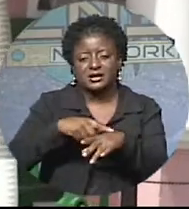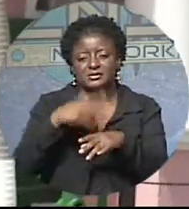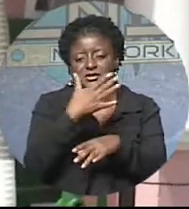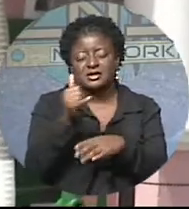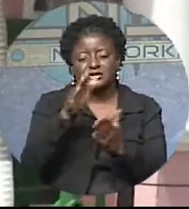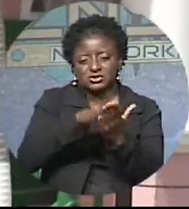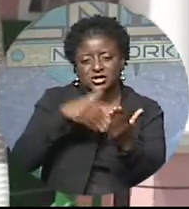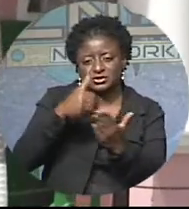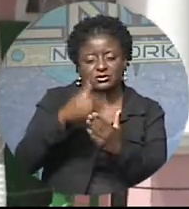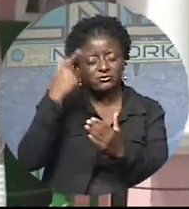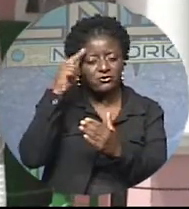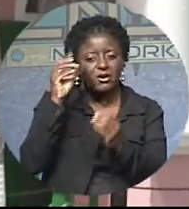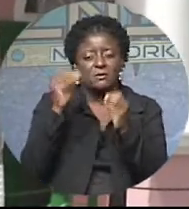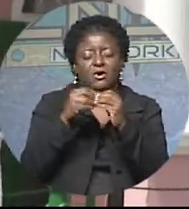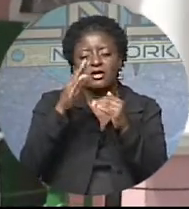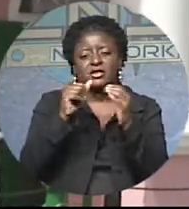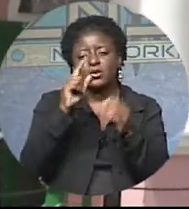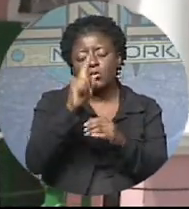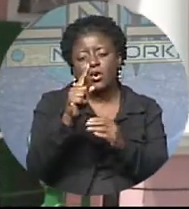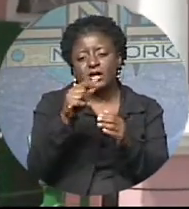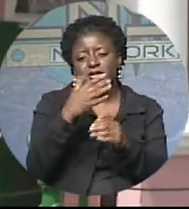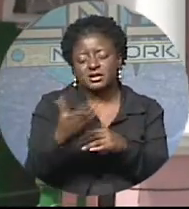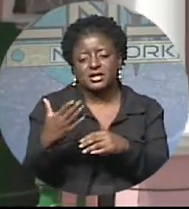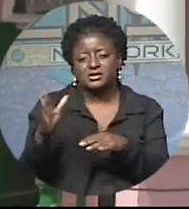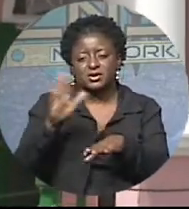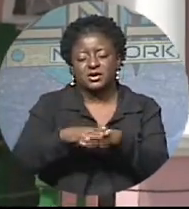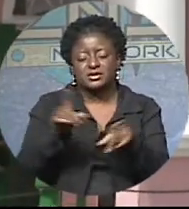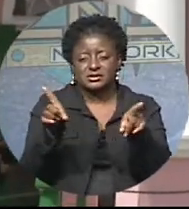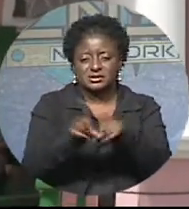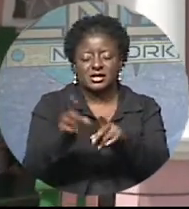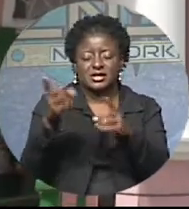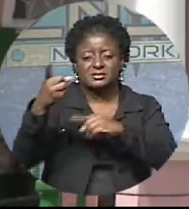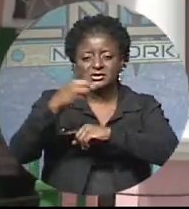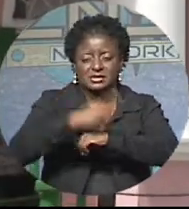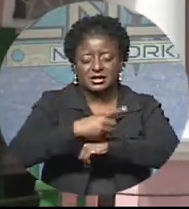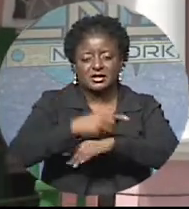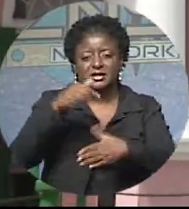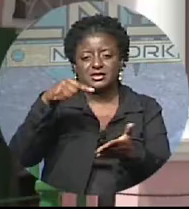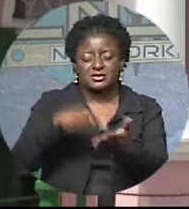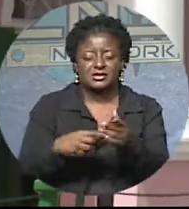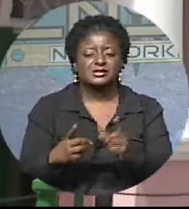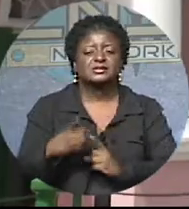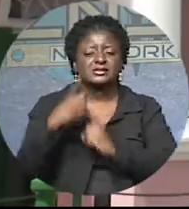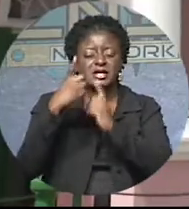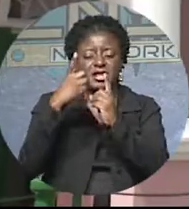day. This, he says, further delays matters, but he says the government is looking to hire